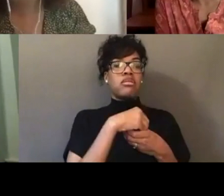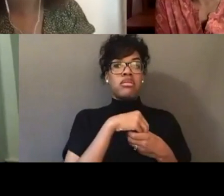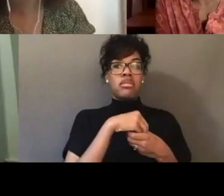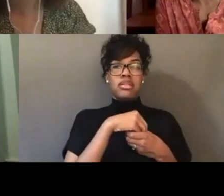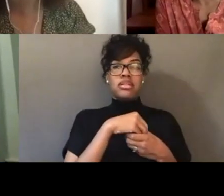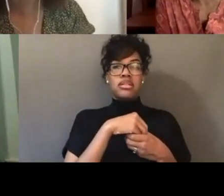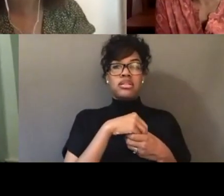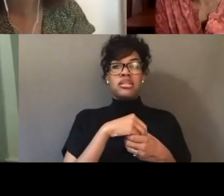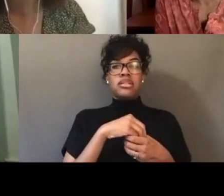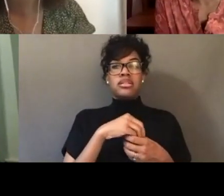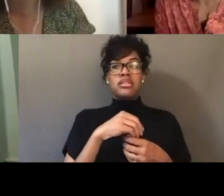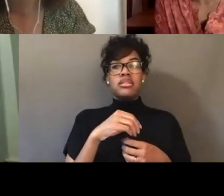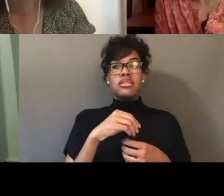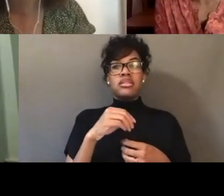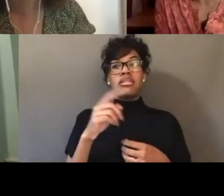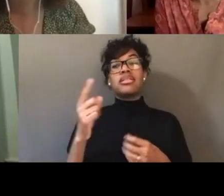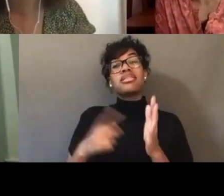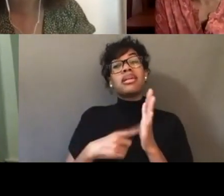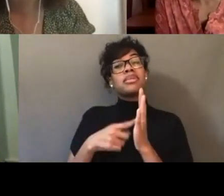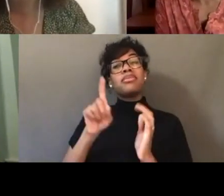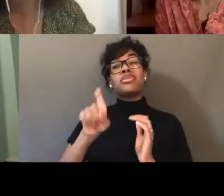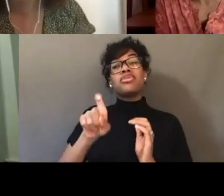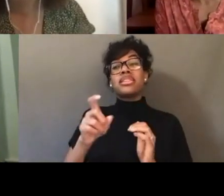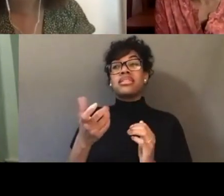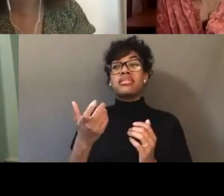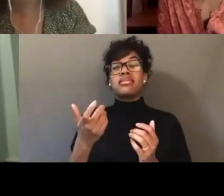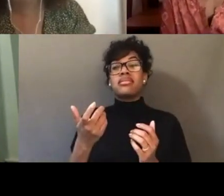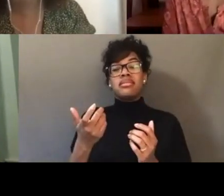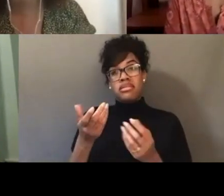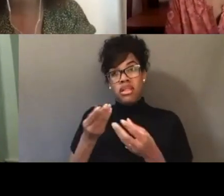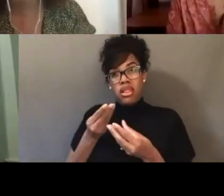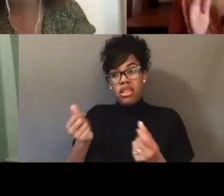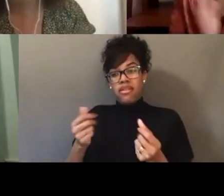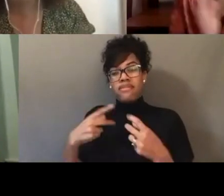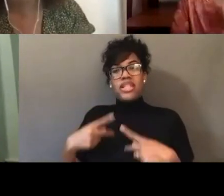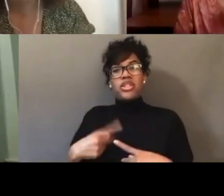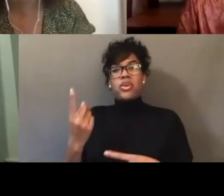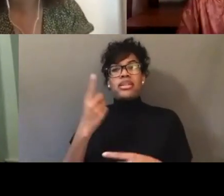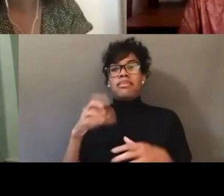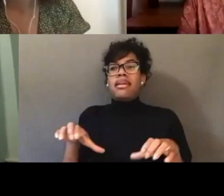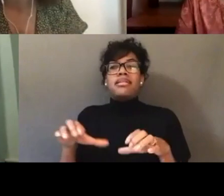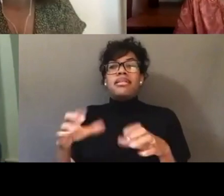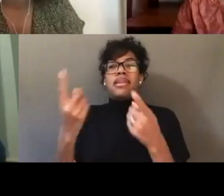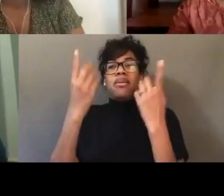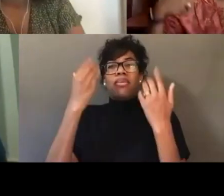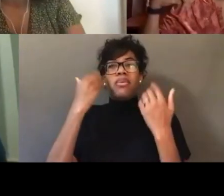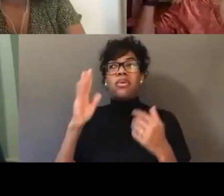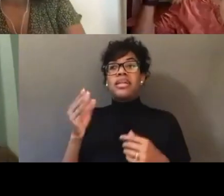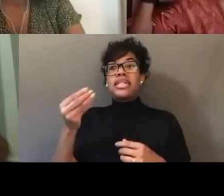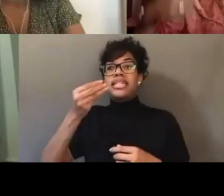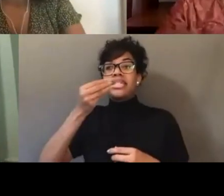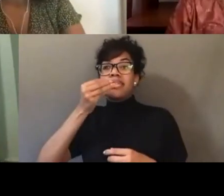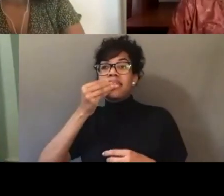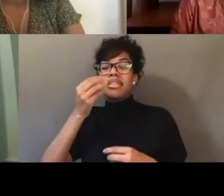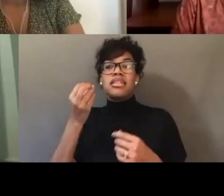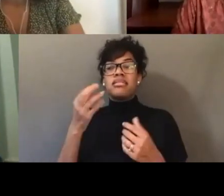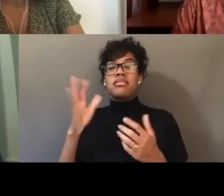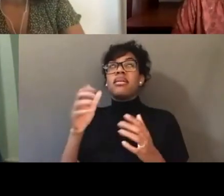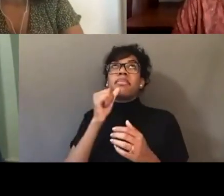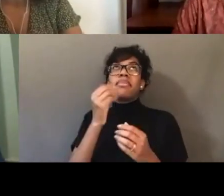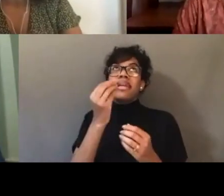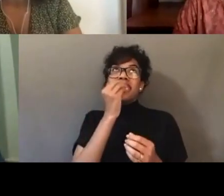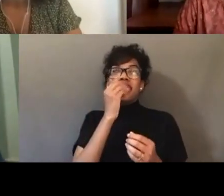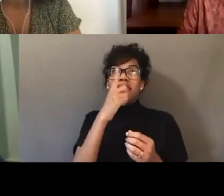gonna say eat because the quarantine 15 is real, but anything else, sweeping, I don't know, chess, puzzles,